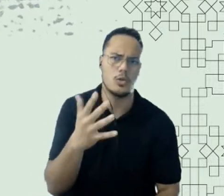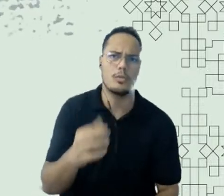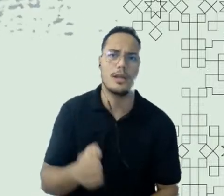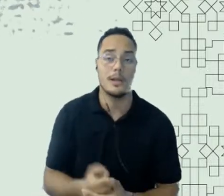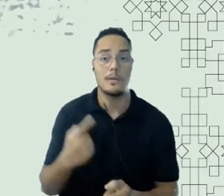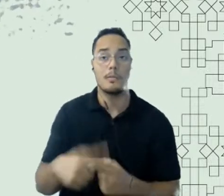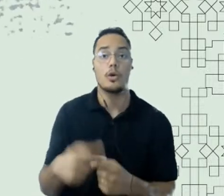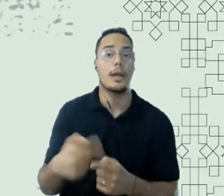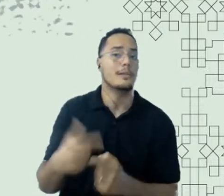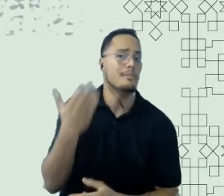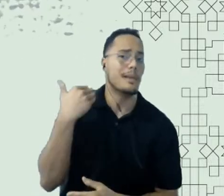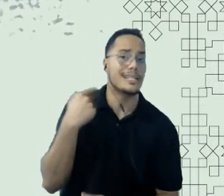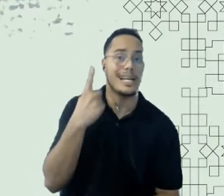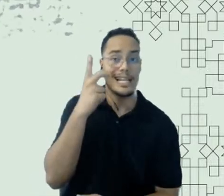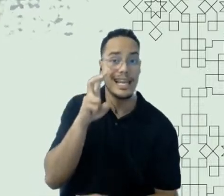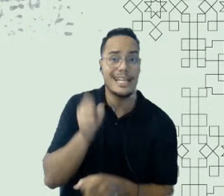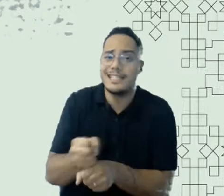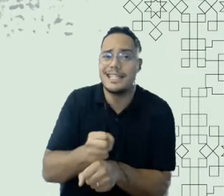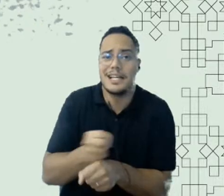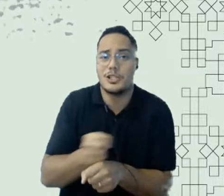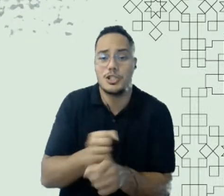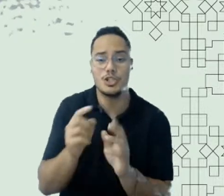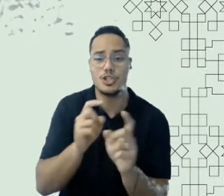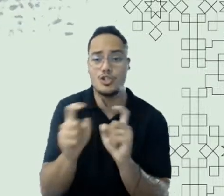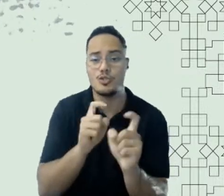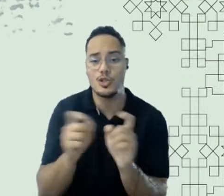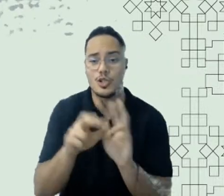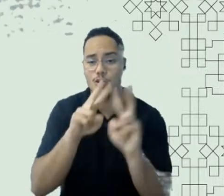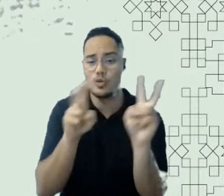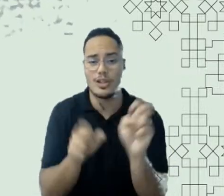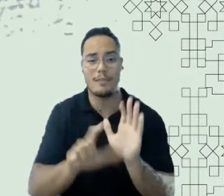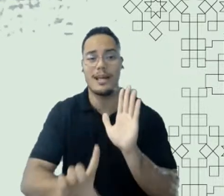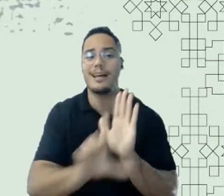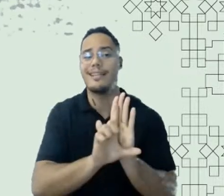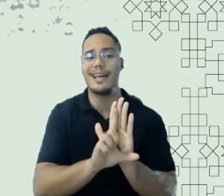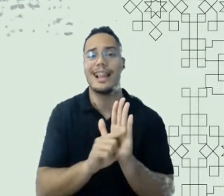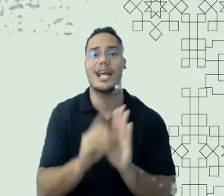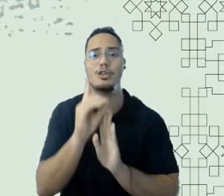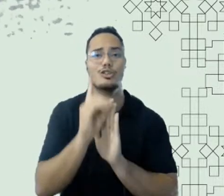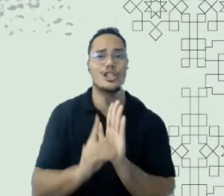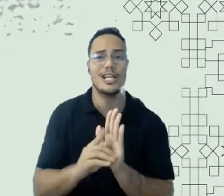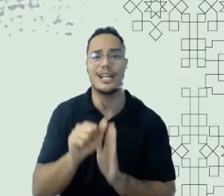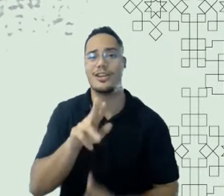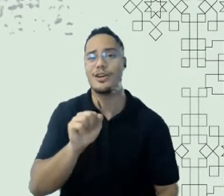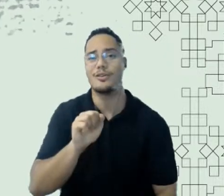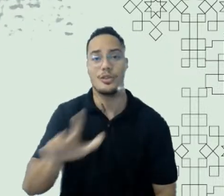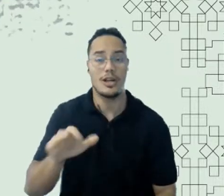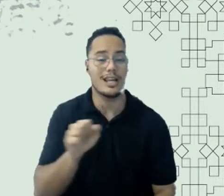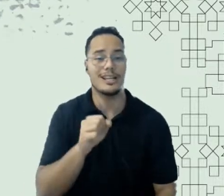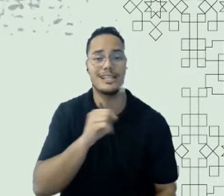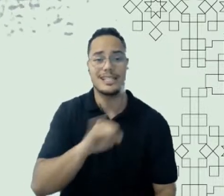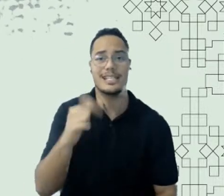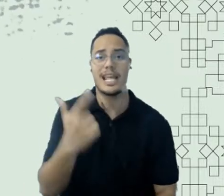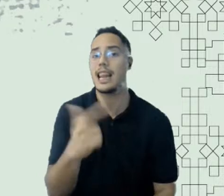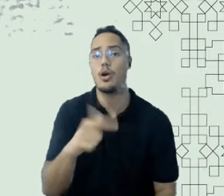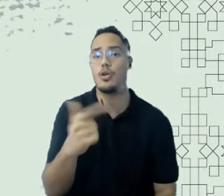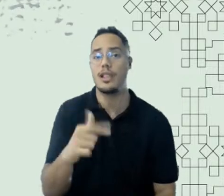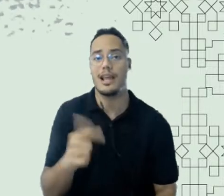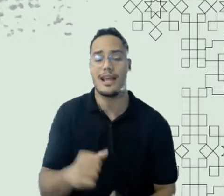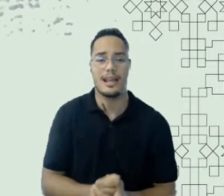intermediary liability regulated there. After that, we saw the